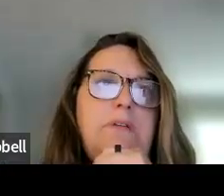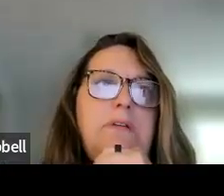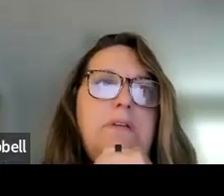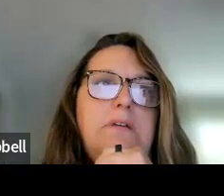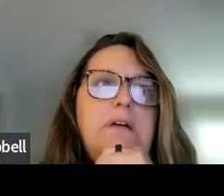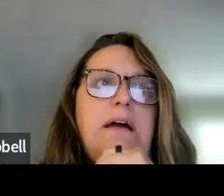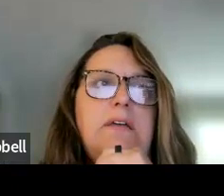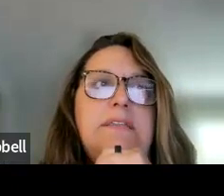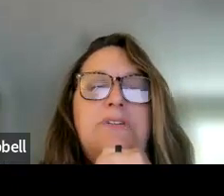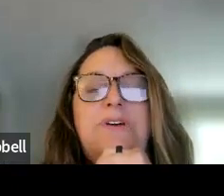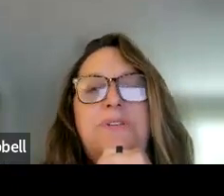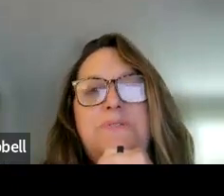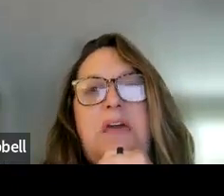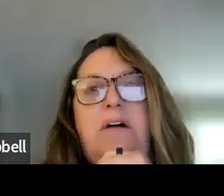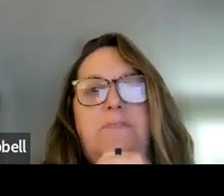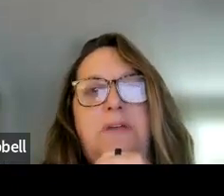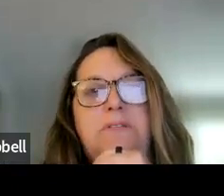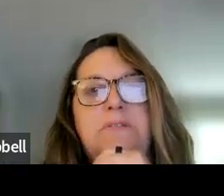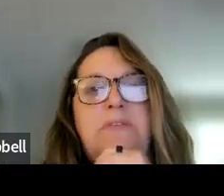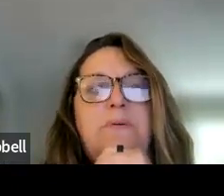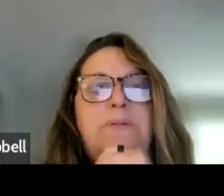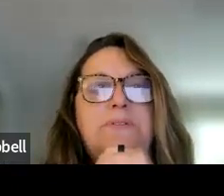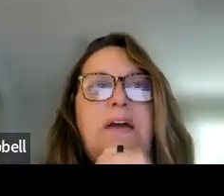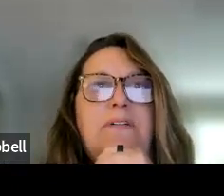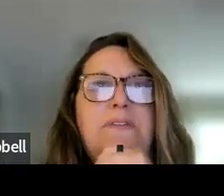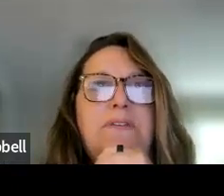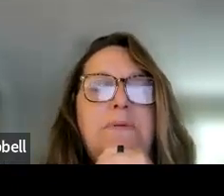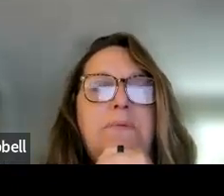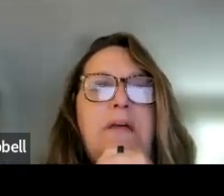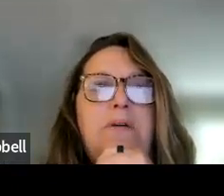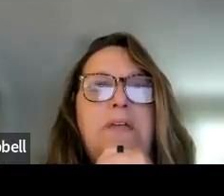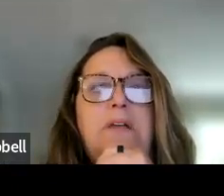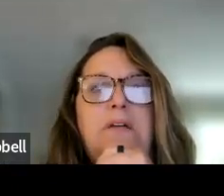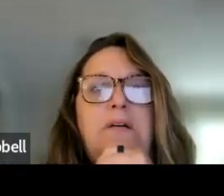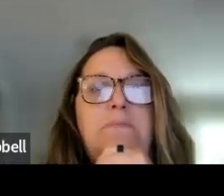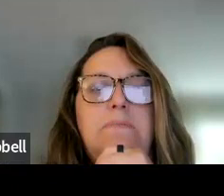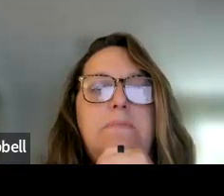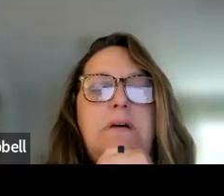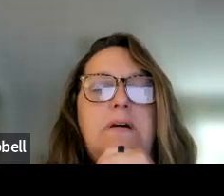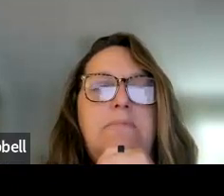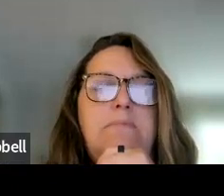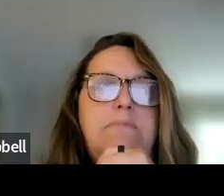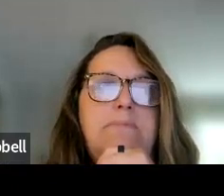know, there's all new staff, but some of the older staff that have been around, like